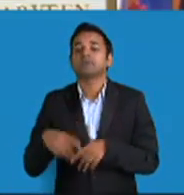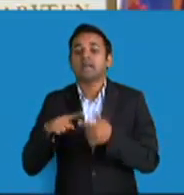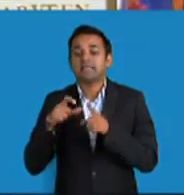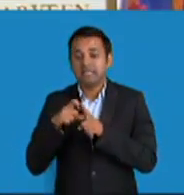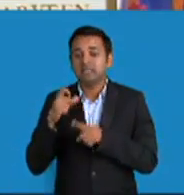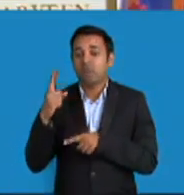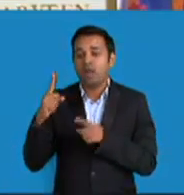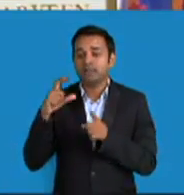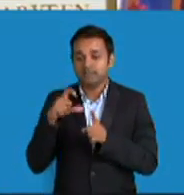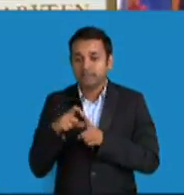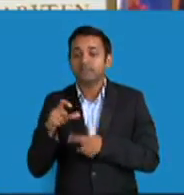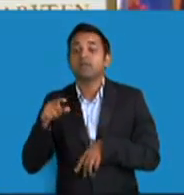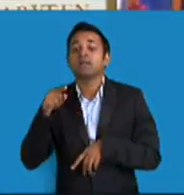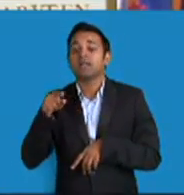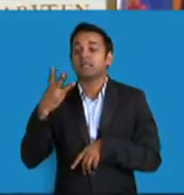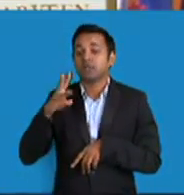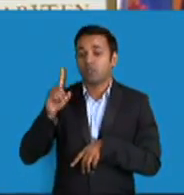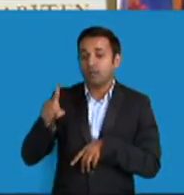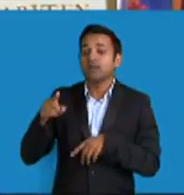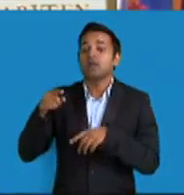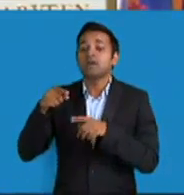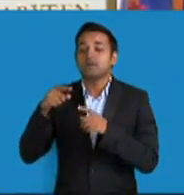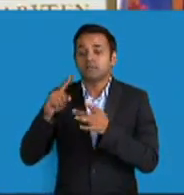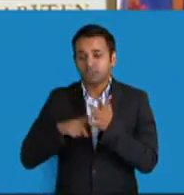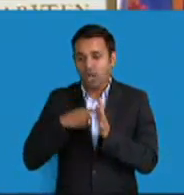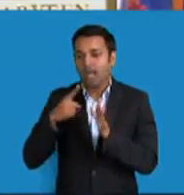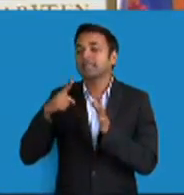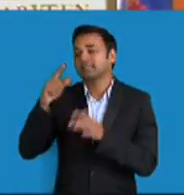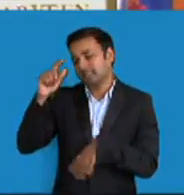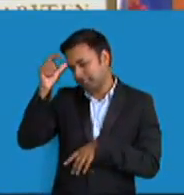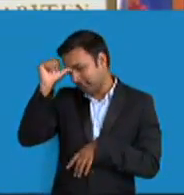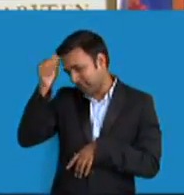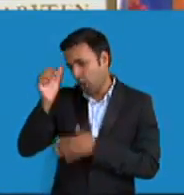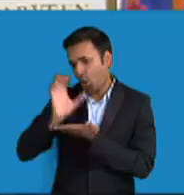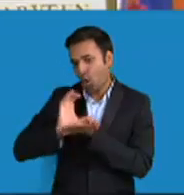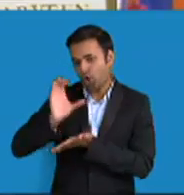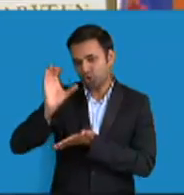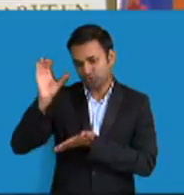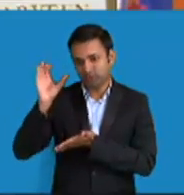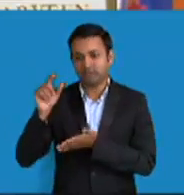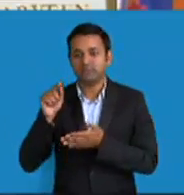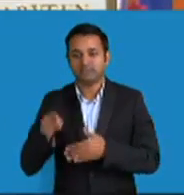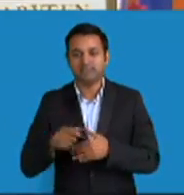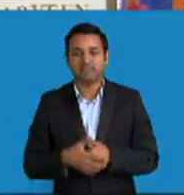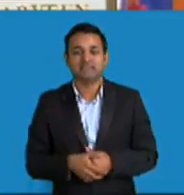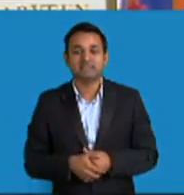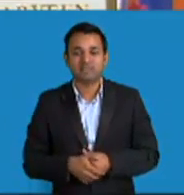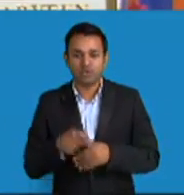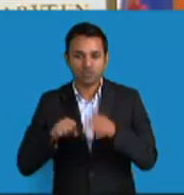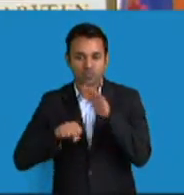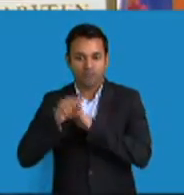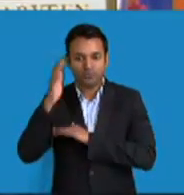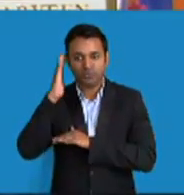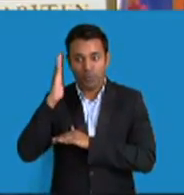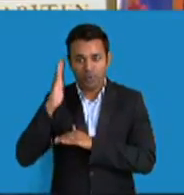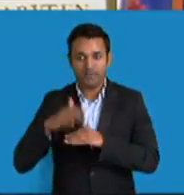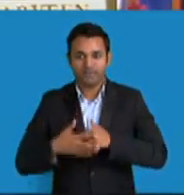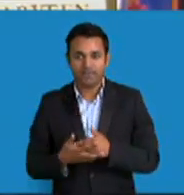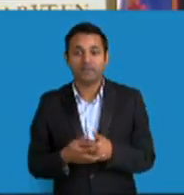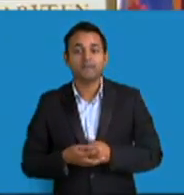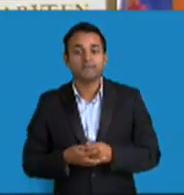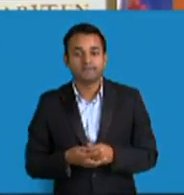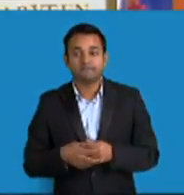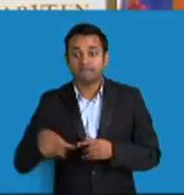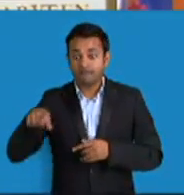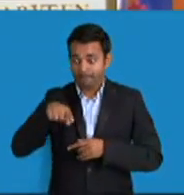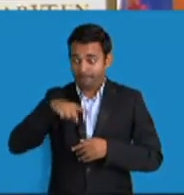category. Jainaran College is the top school, Madam Speaker. So you can see, Madam Speaker, these schools were given, each school